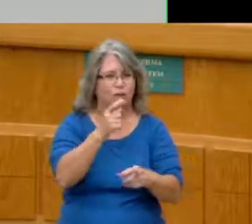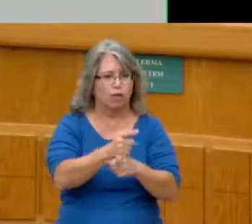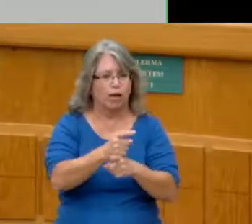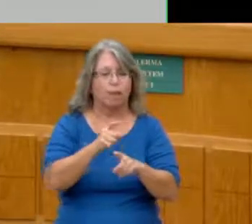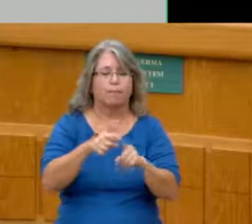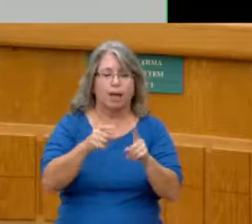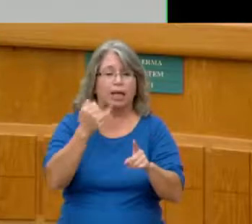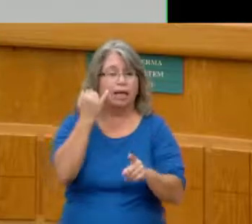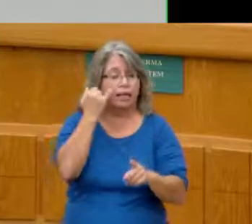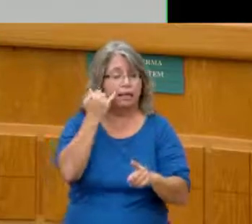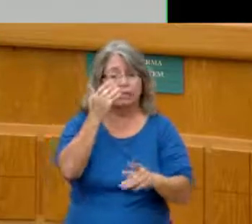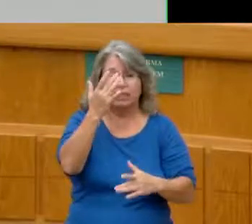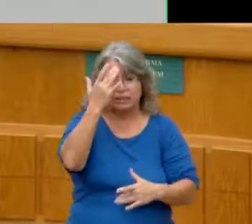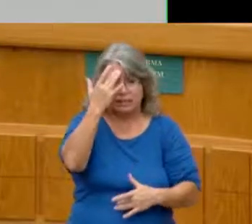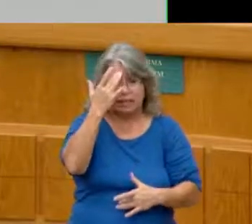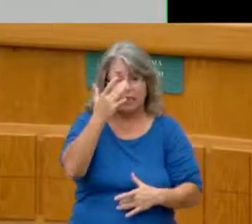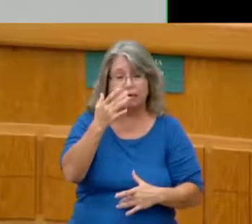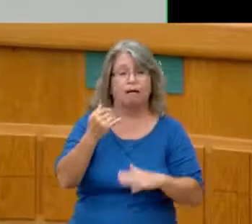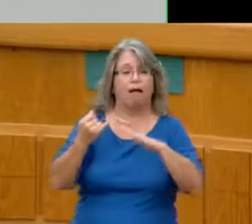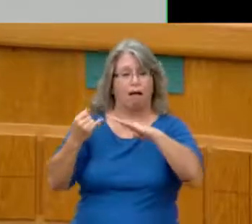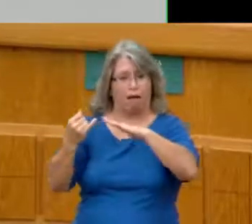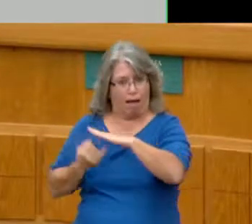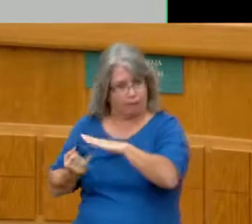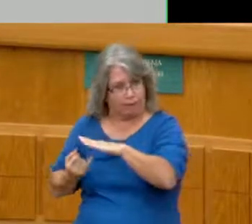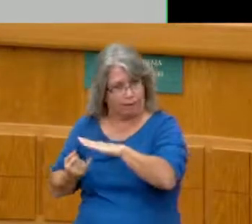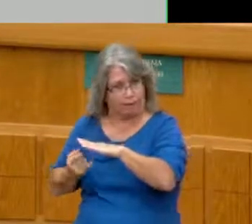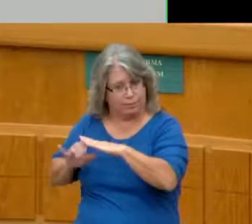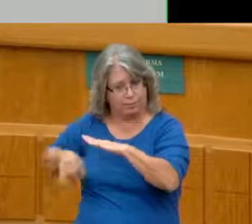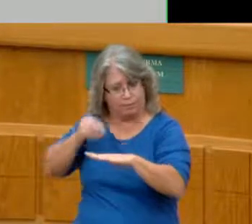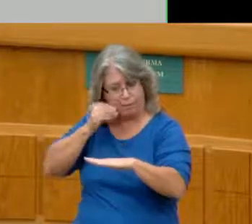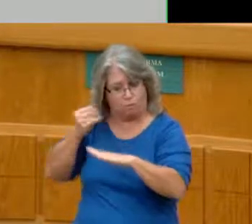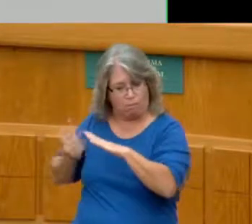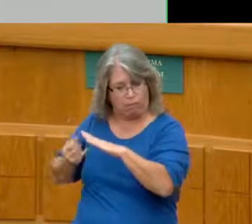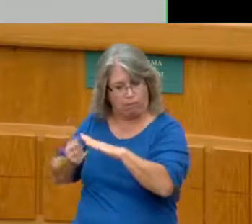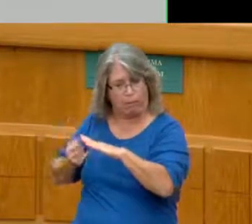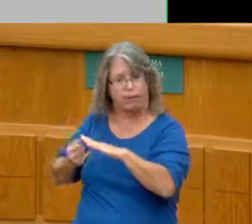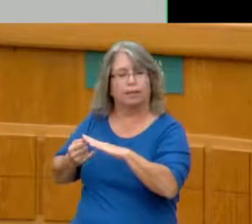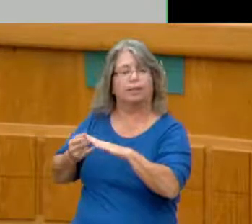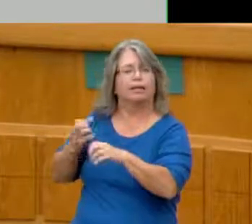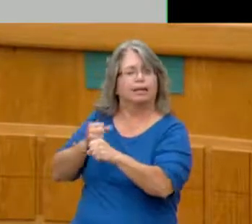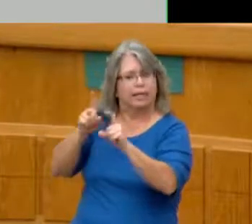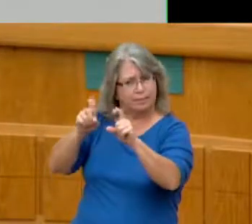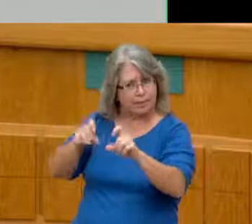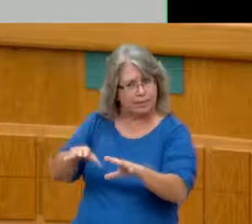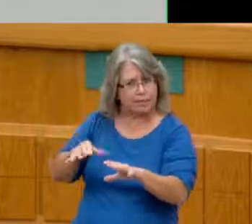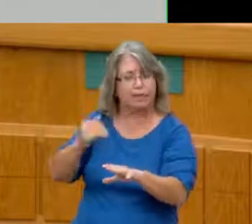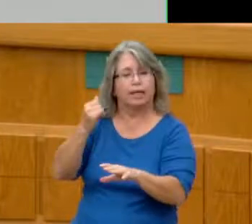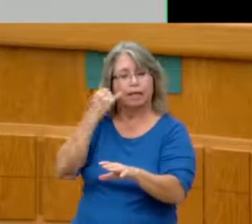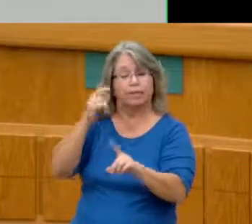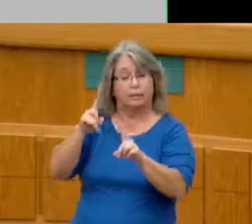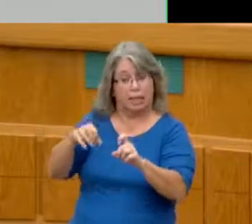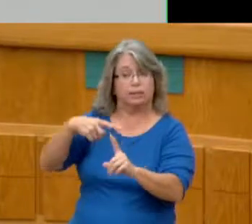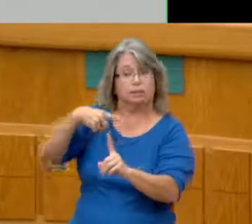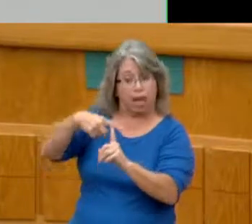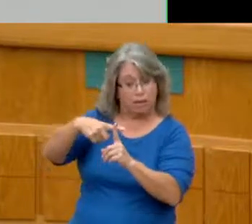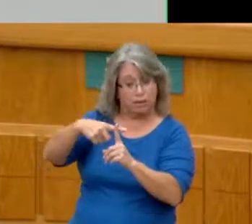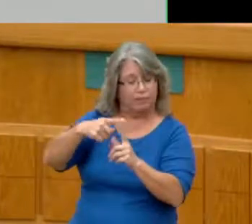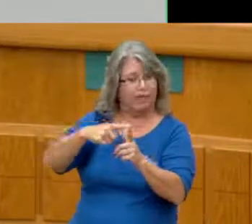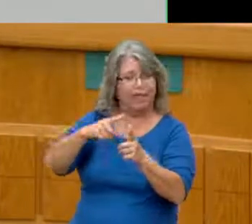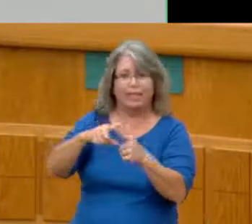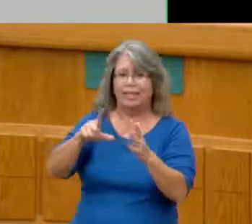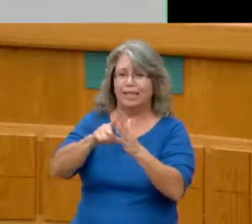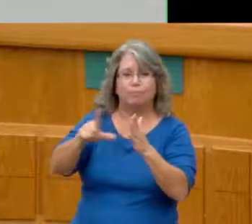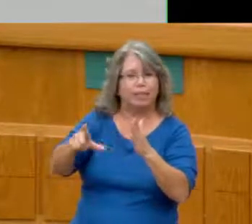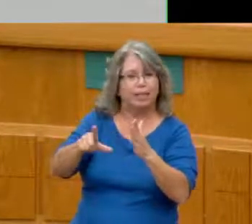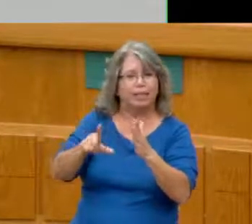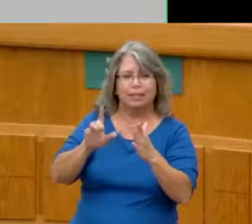So isolate, get tested. If you test positive, immediately go and get the monoclonal antibodies. Contact